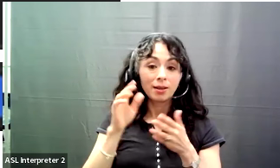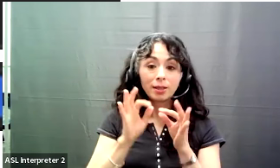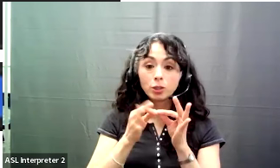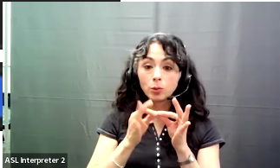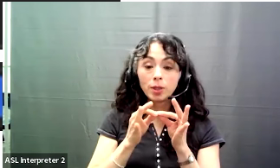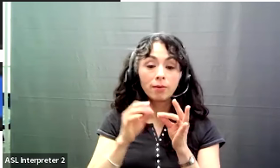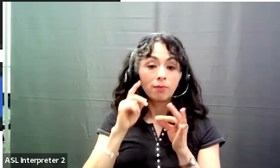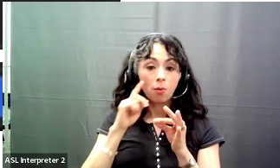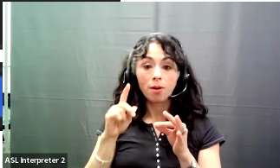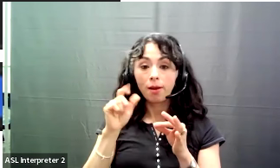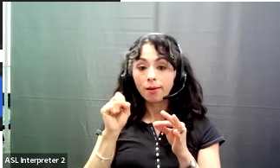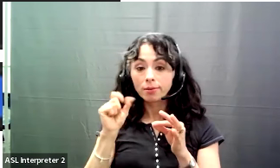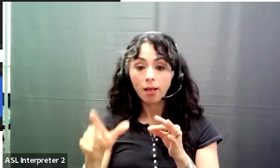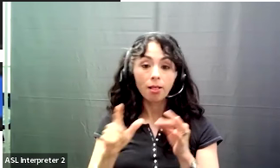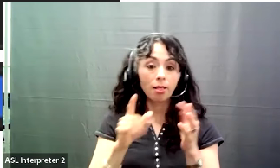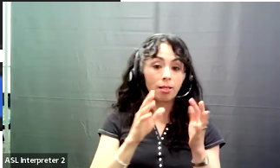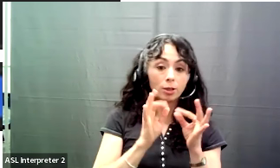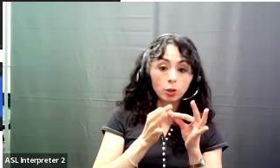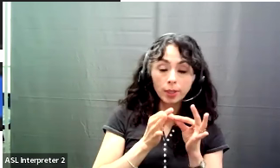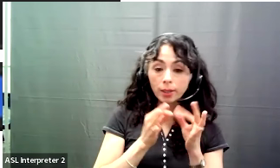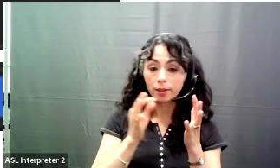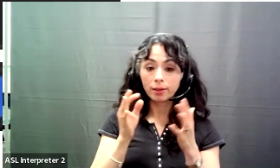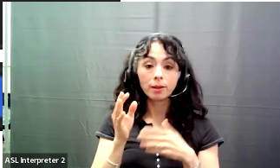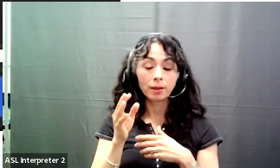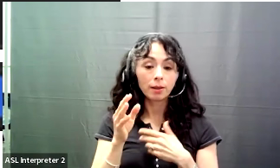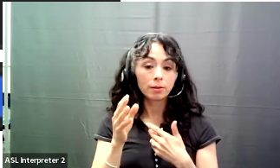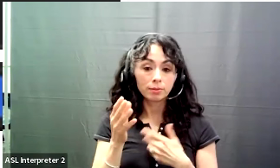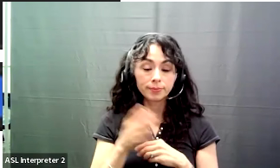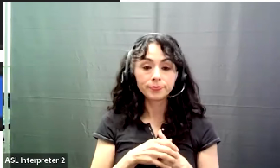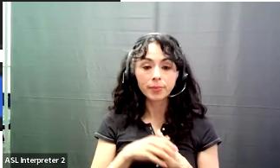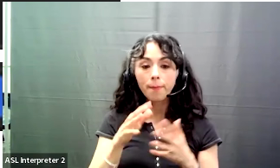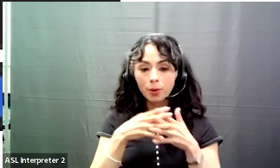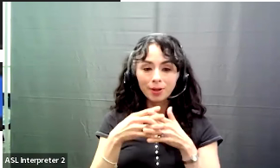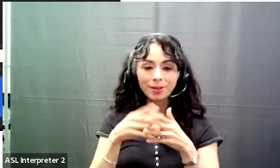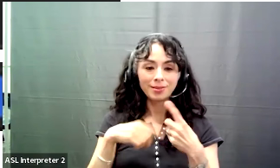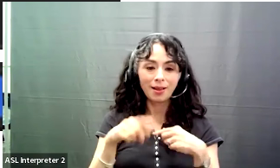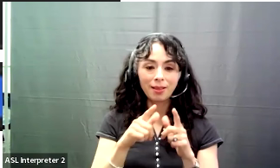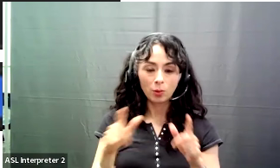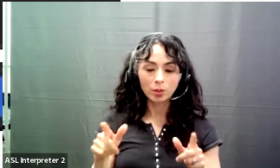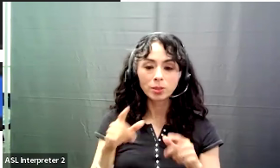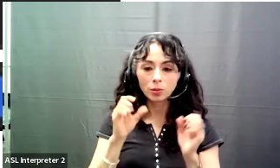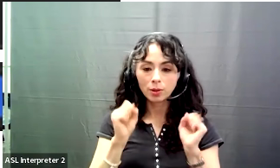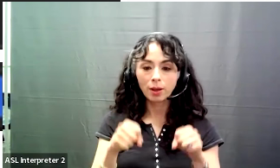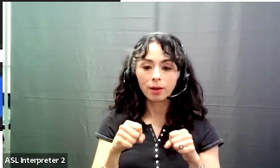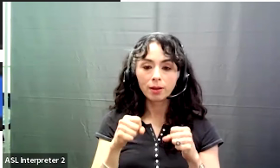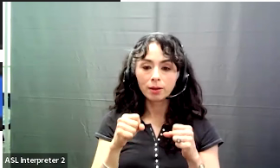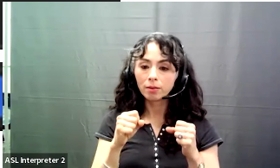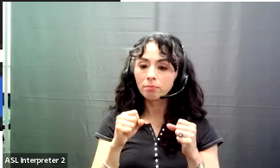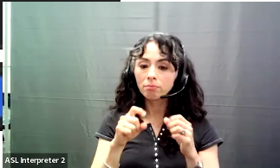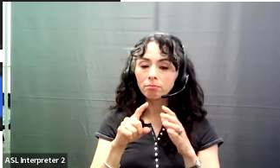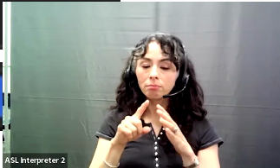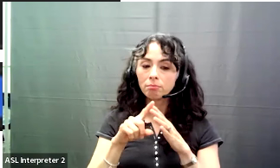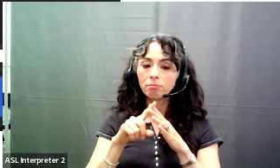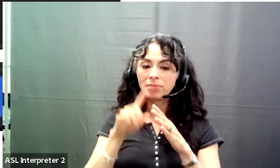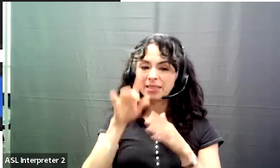interpretation for American Sign Language, you can also activate it